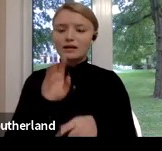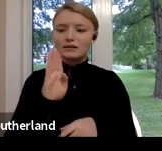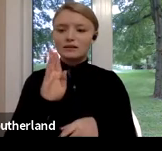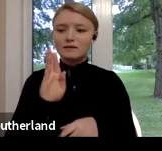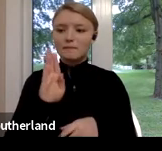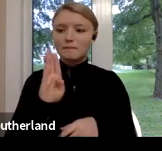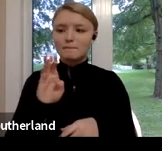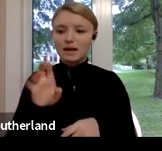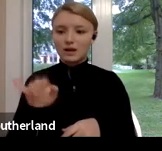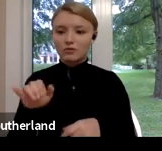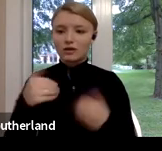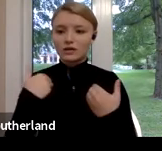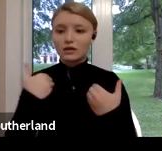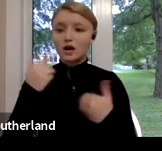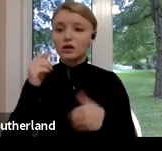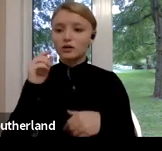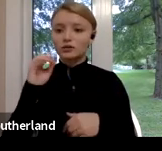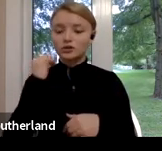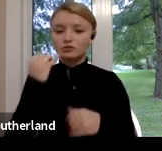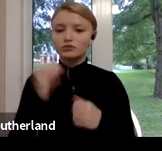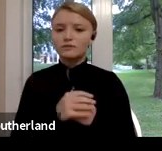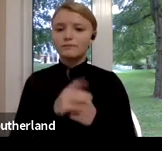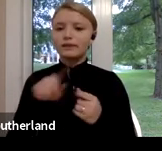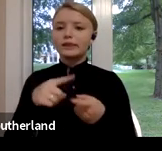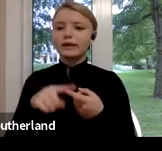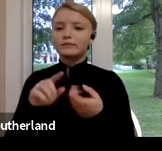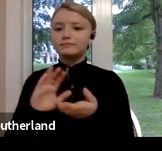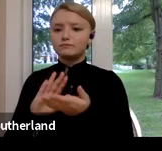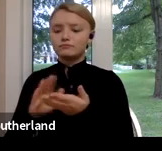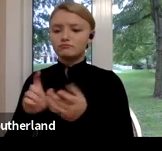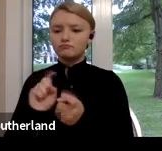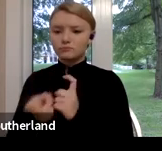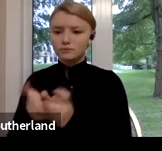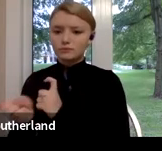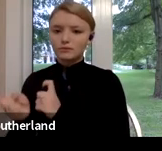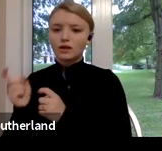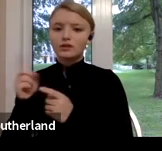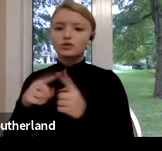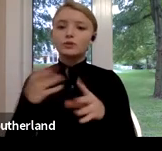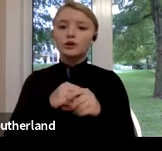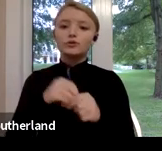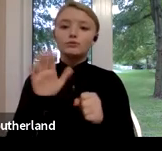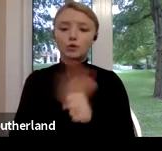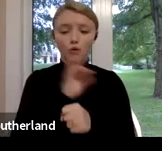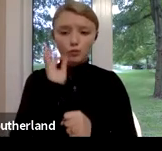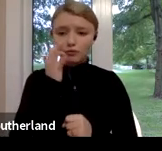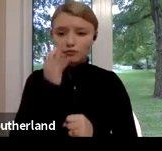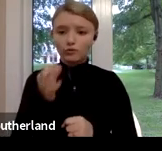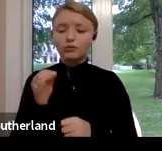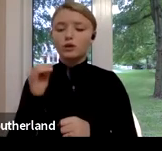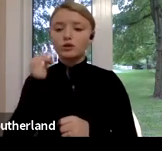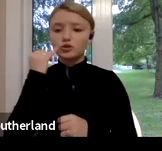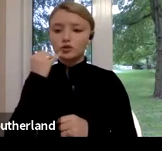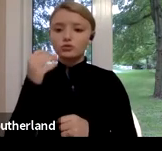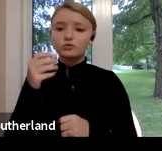berry. But then it was reformulated to include the entire fruit, the juice, the peel, the flesh, the whole